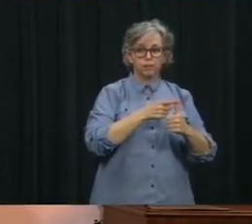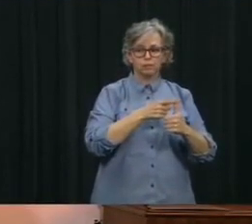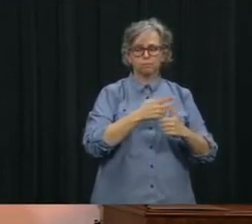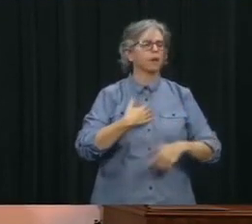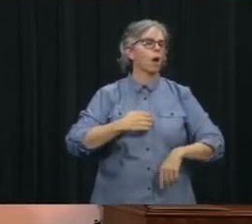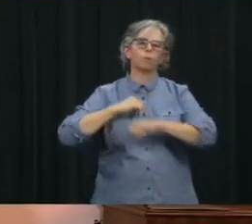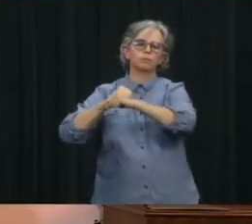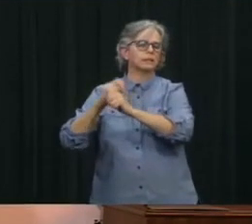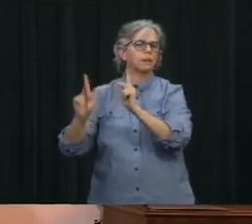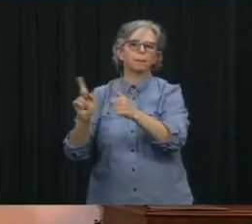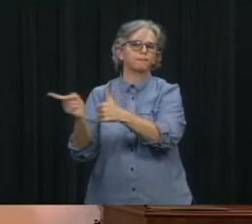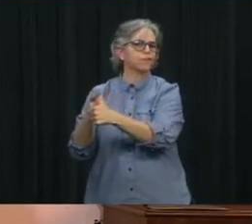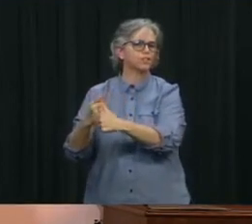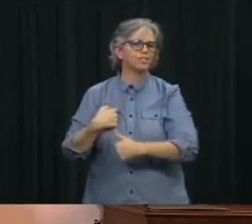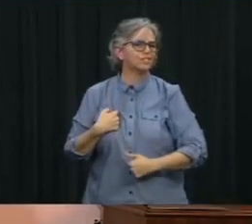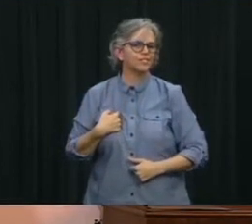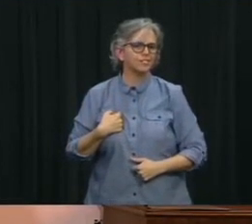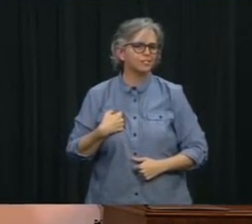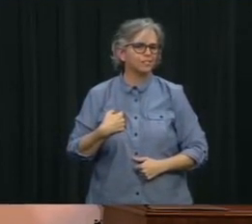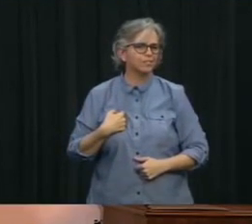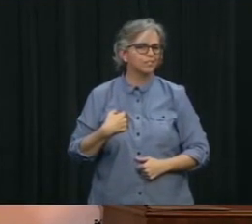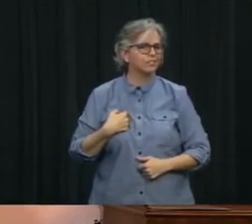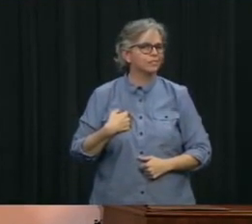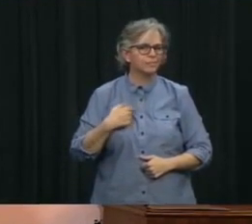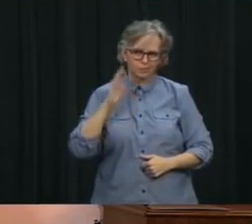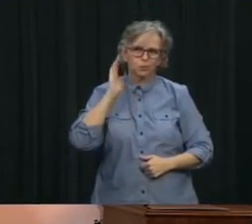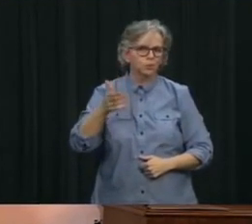So, no announcement today,